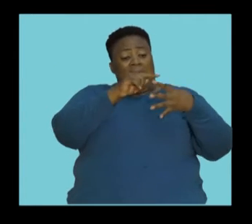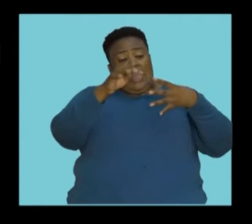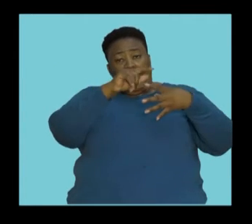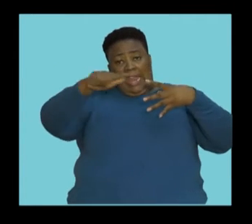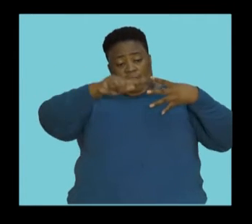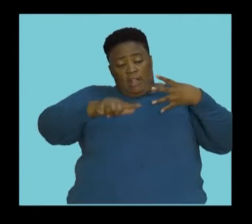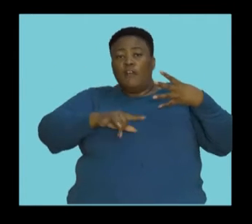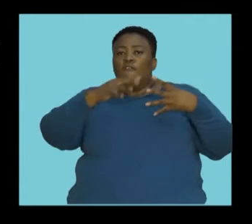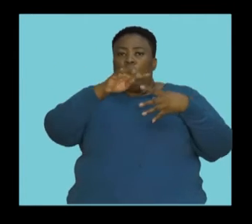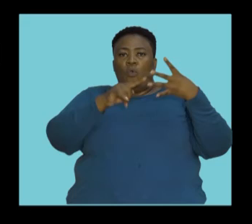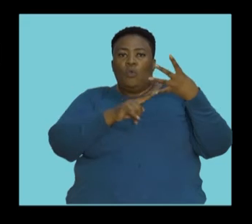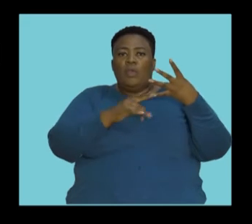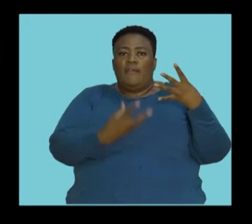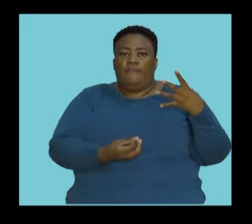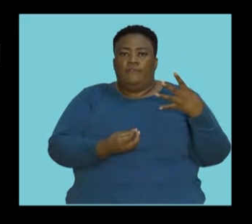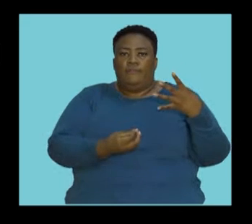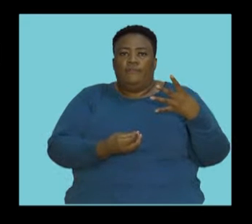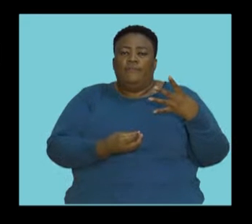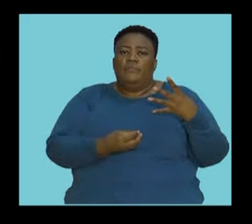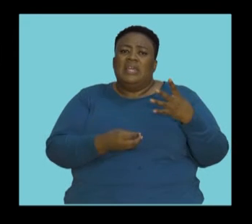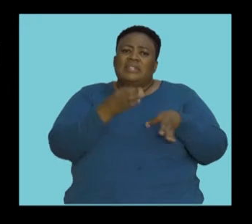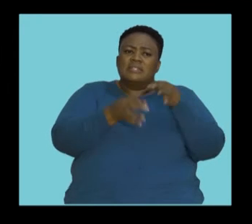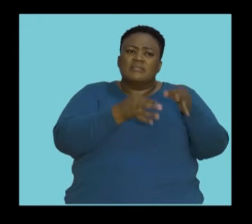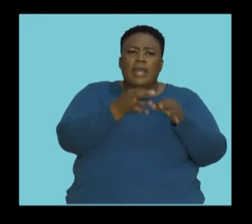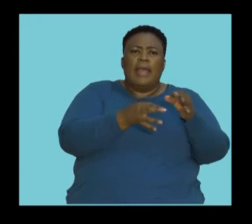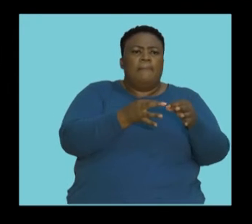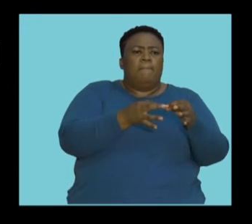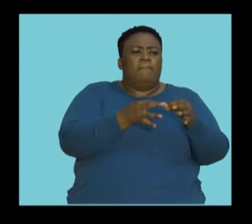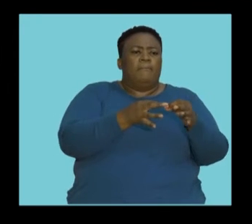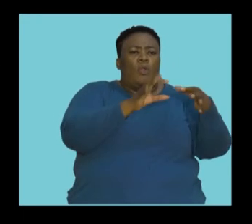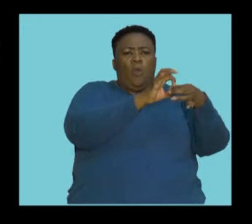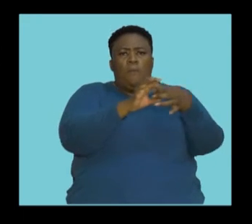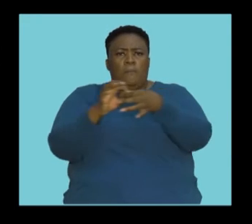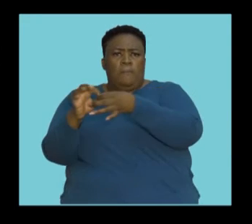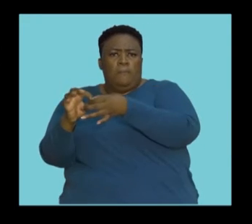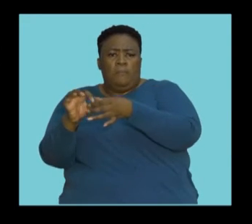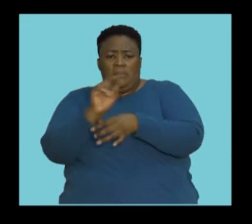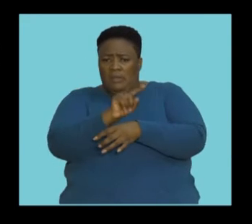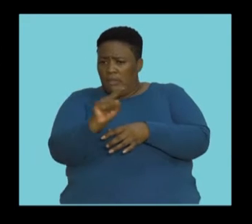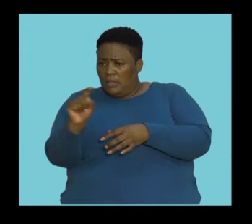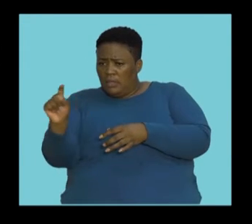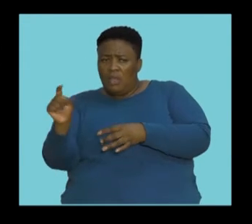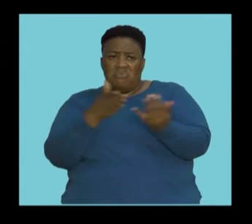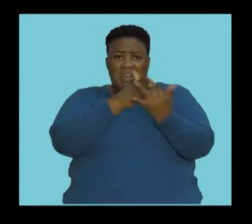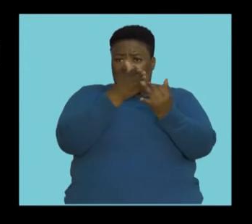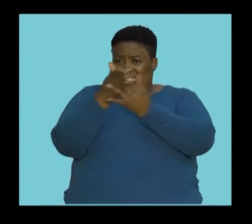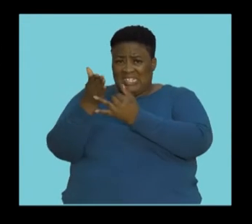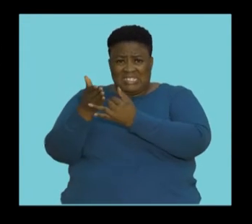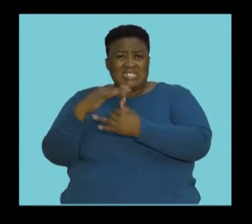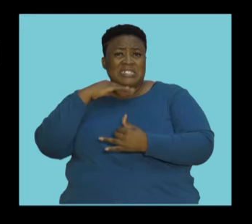at of food security that describes the ranges of households experiencing the accessing of enough